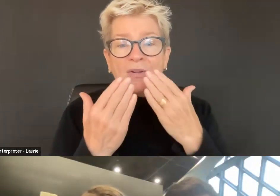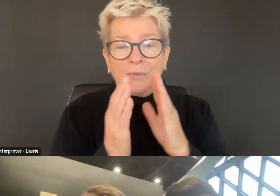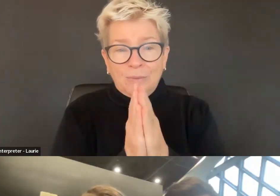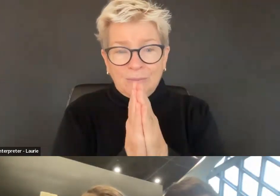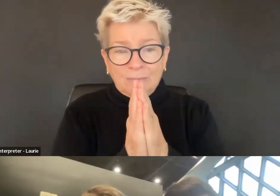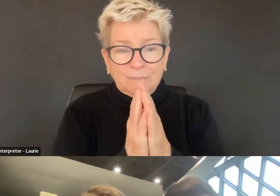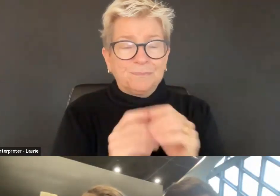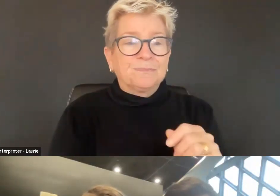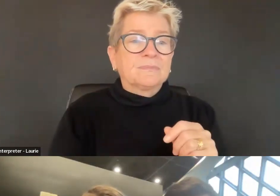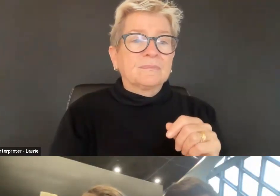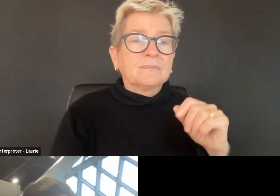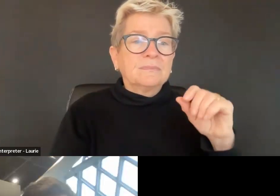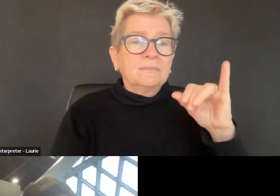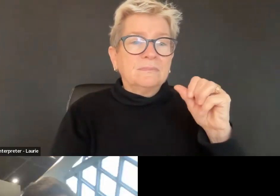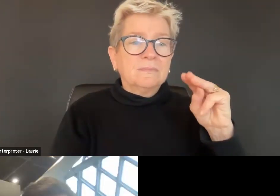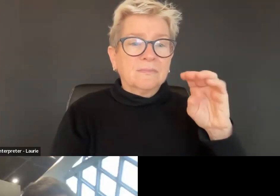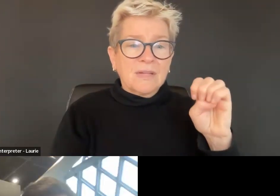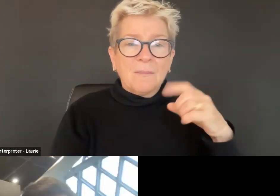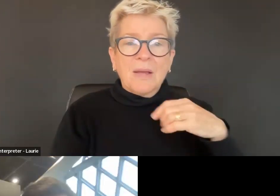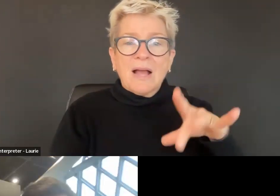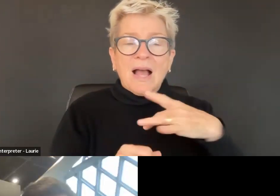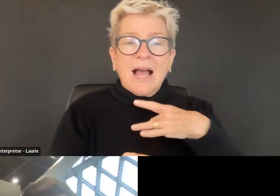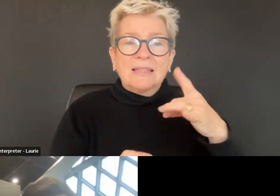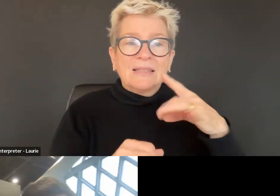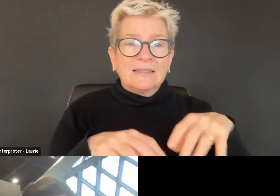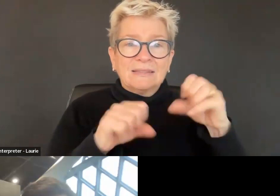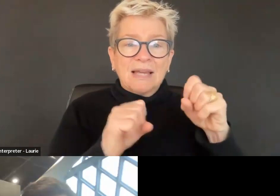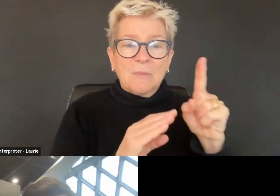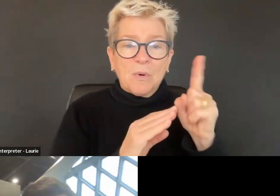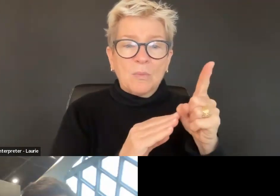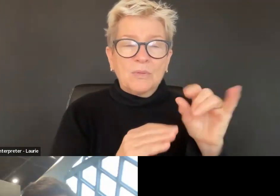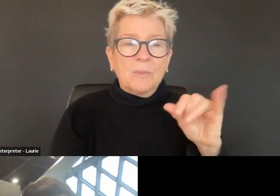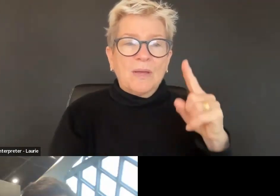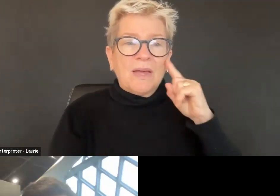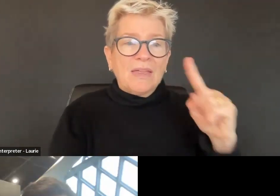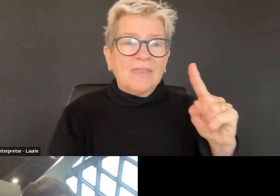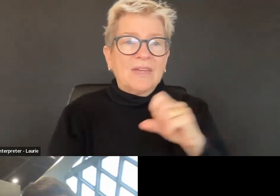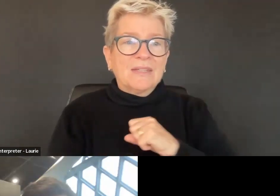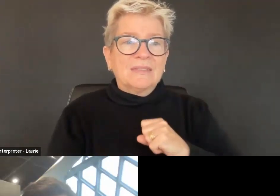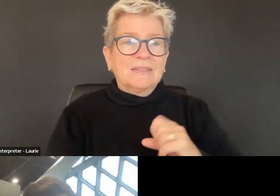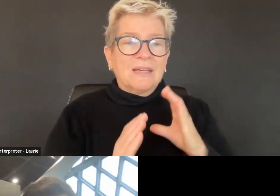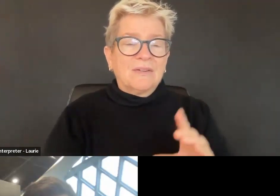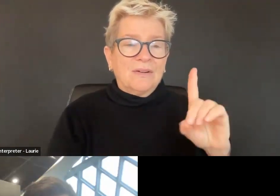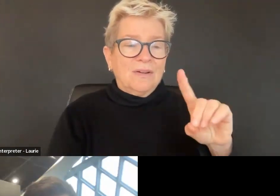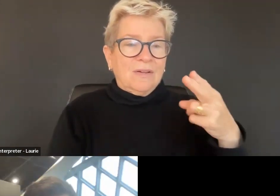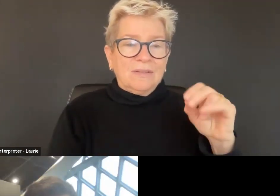I want to say, take a moment as well, but before I do, I think Senator Dhingra has some words to share.